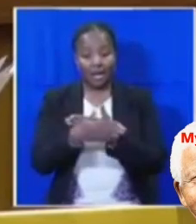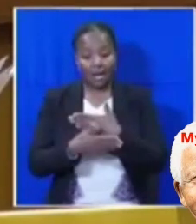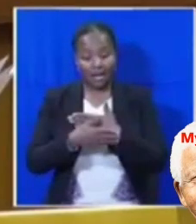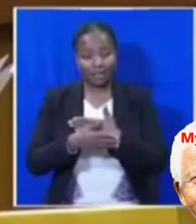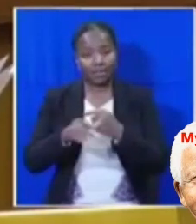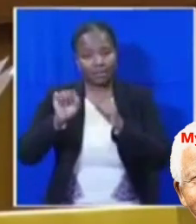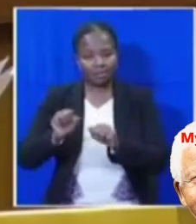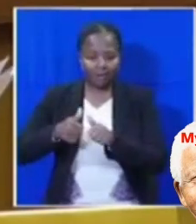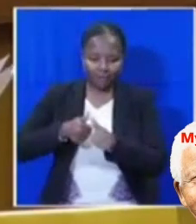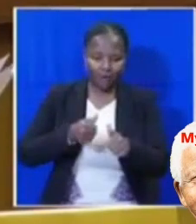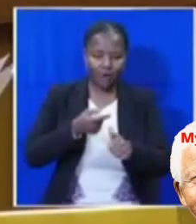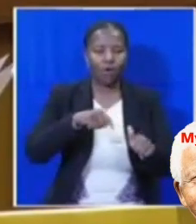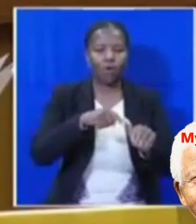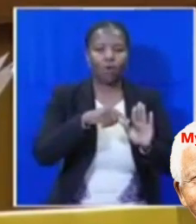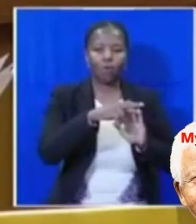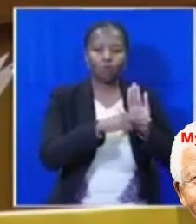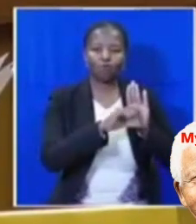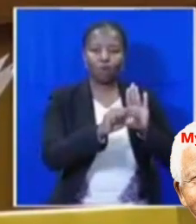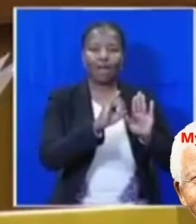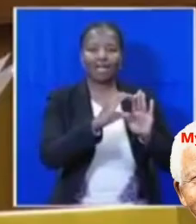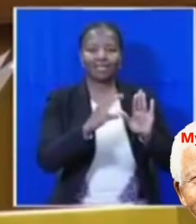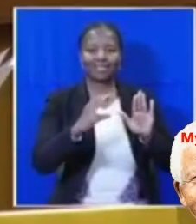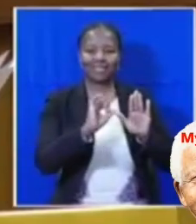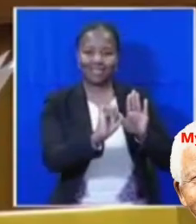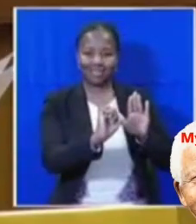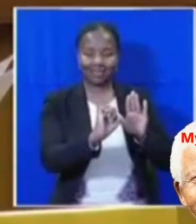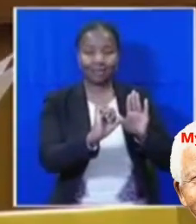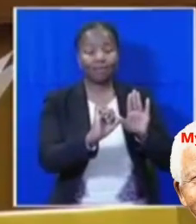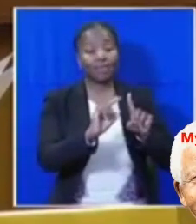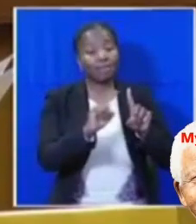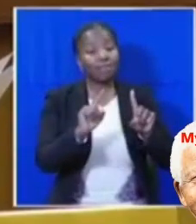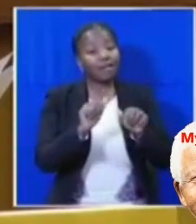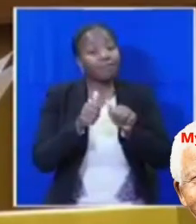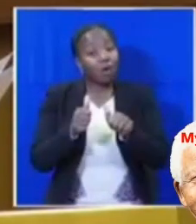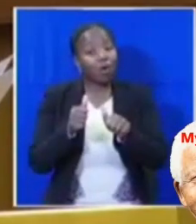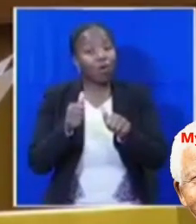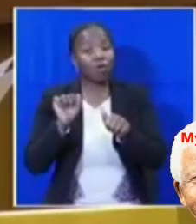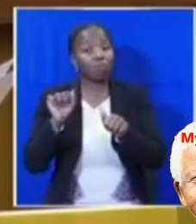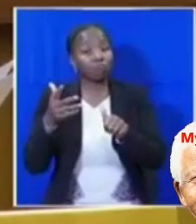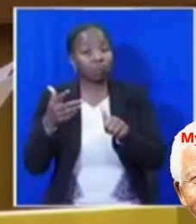the obligation under international law with respect to the state or diplomatic